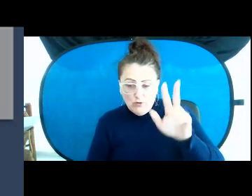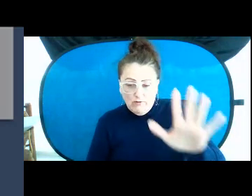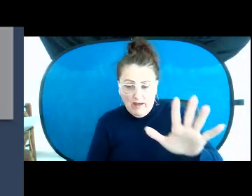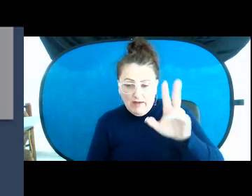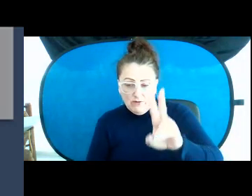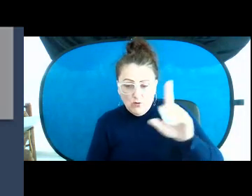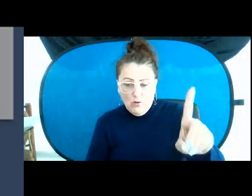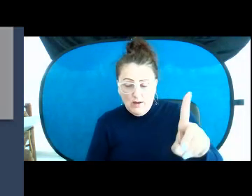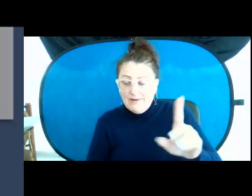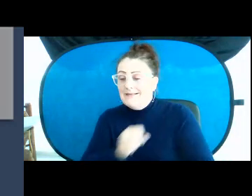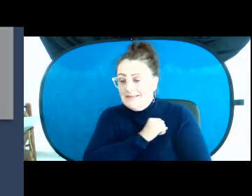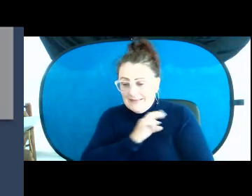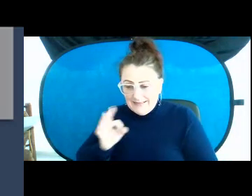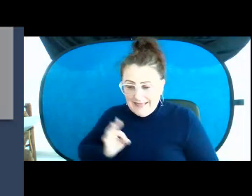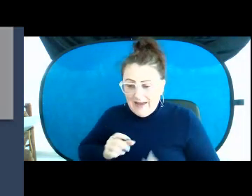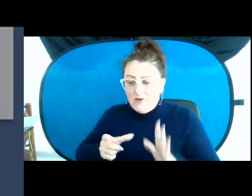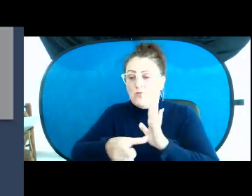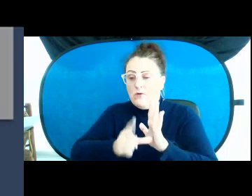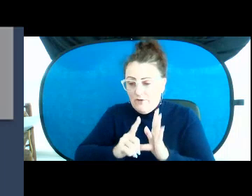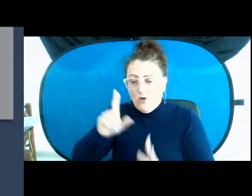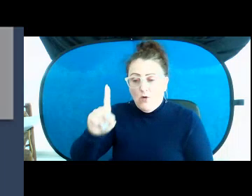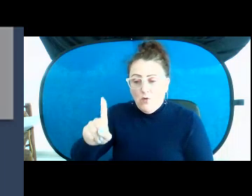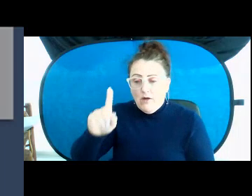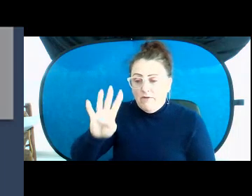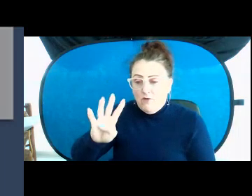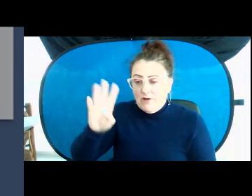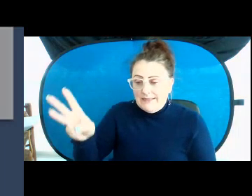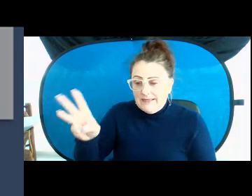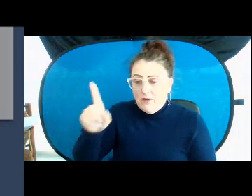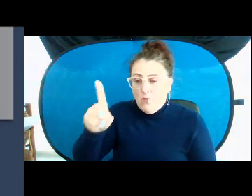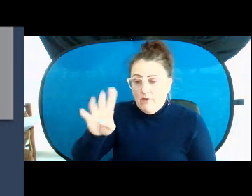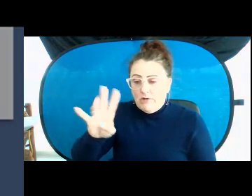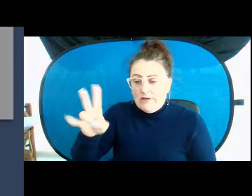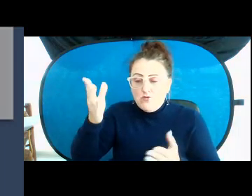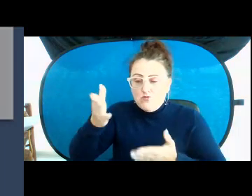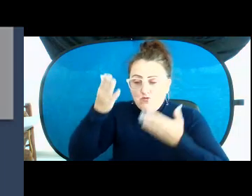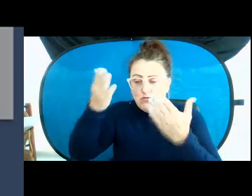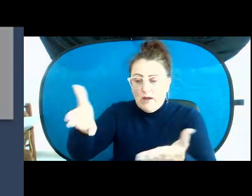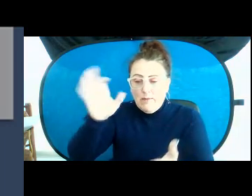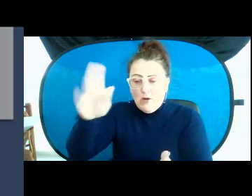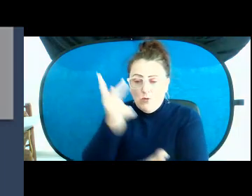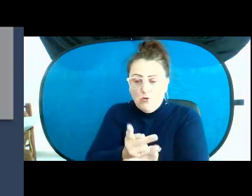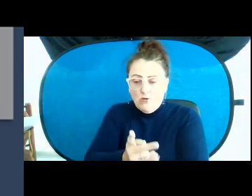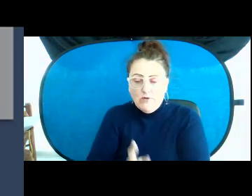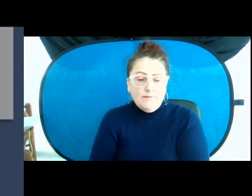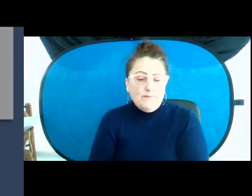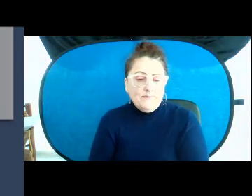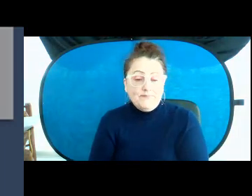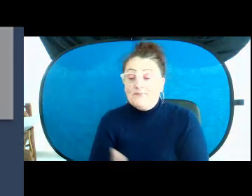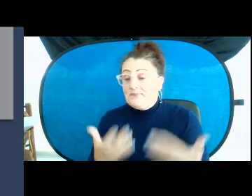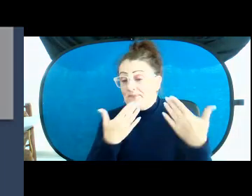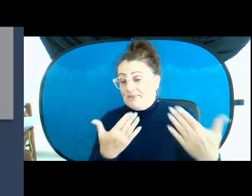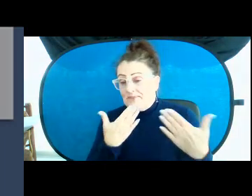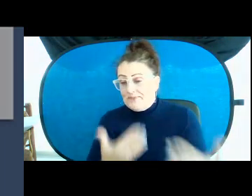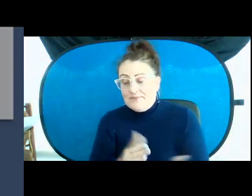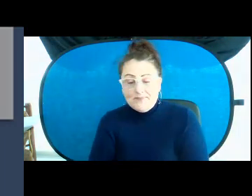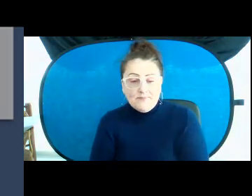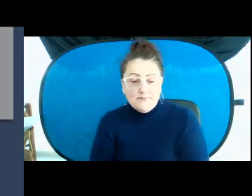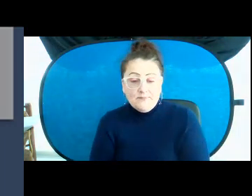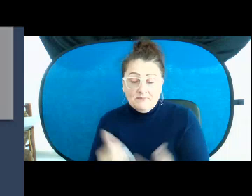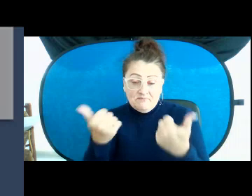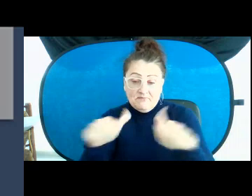has reviewed tabs 146 and 147 and recommends your approval. All right, thank you, Jaden. Any public